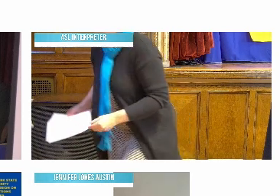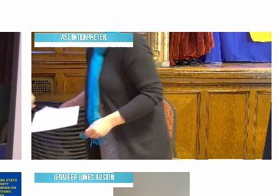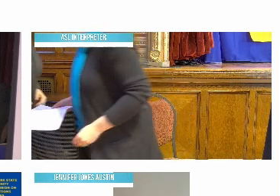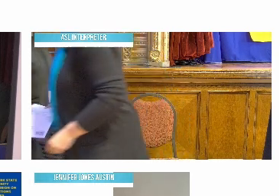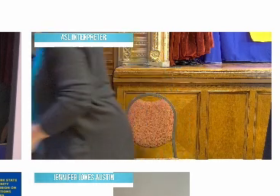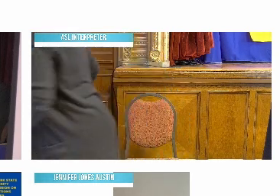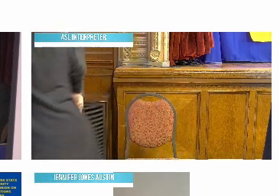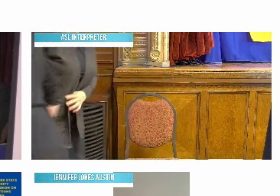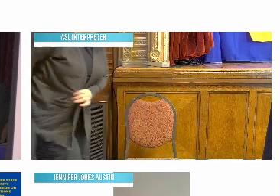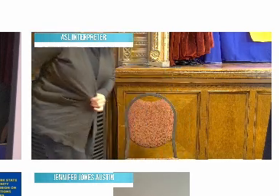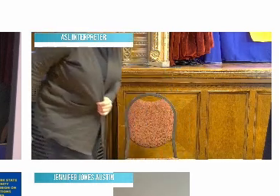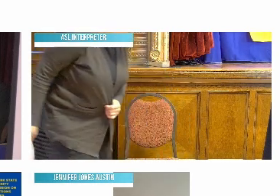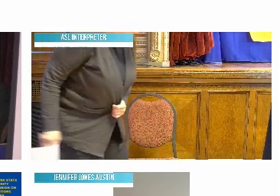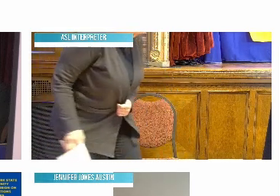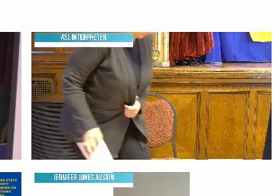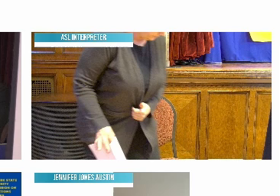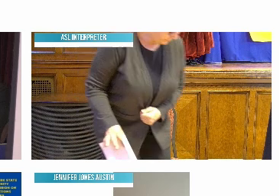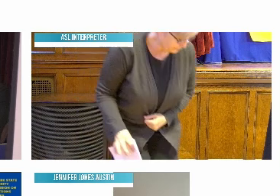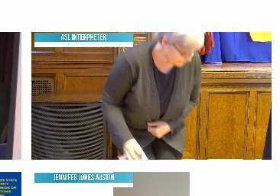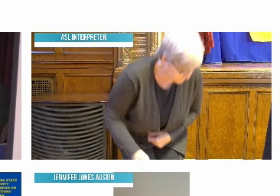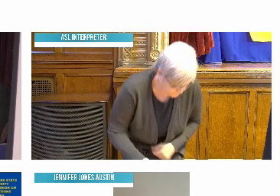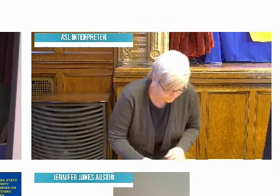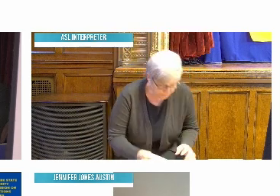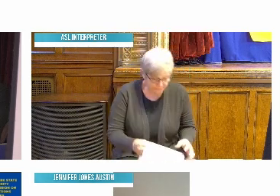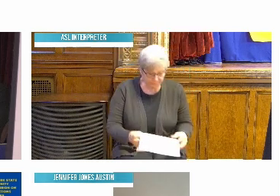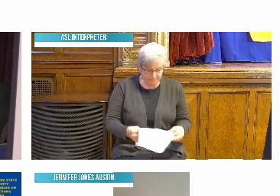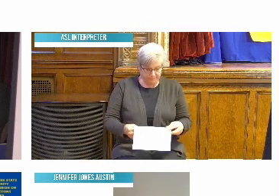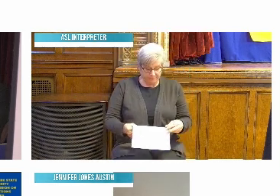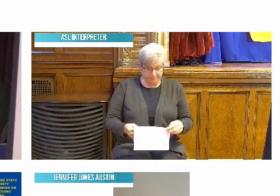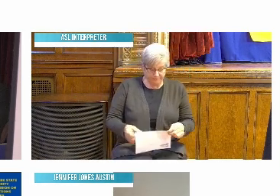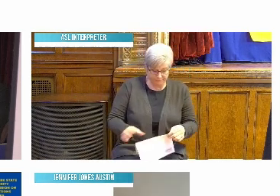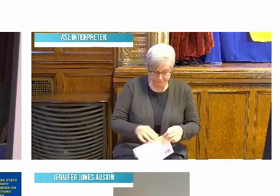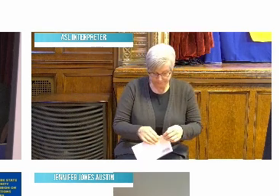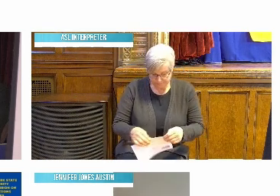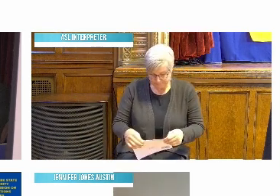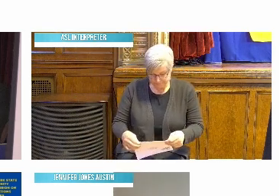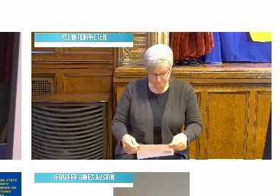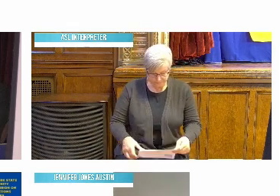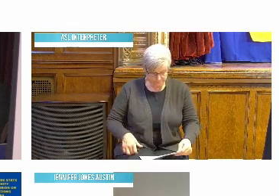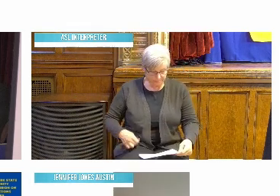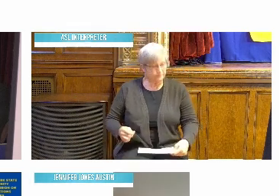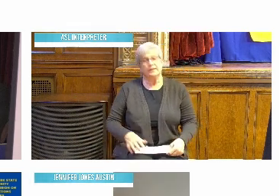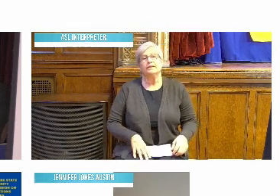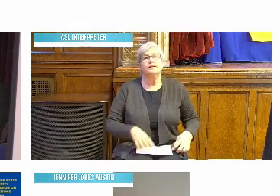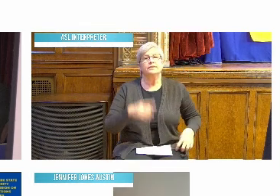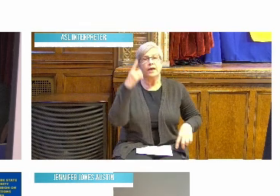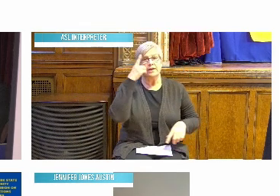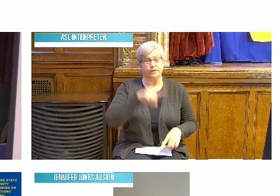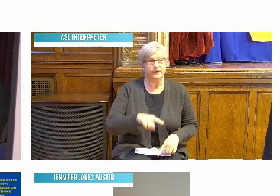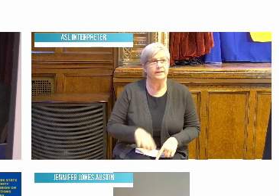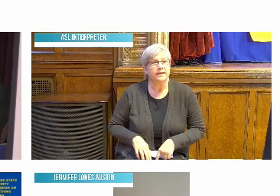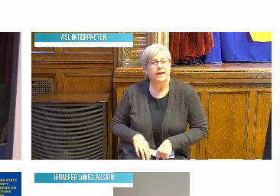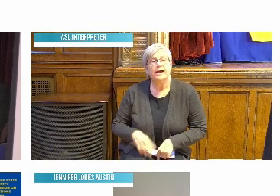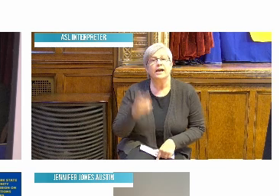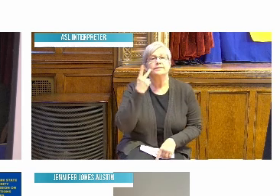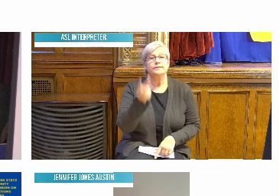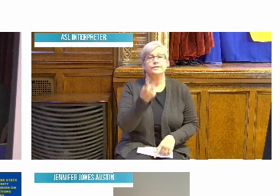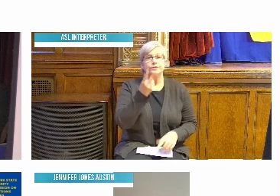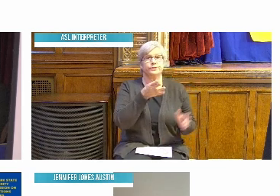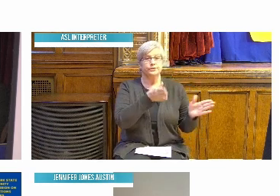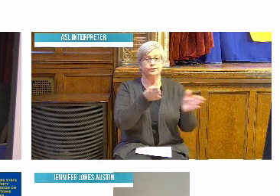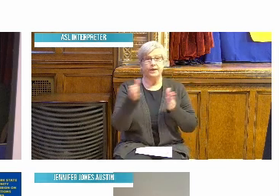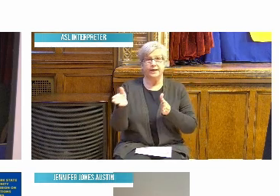I agree with Commissioner Jennifer Jones Austin. I see 2 tracks. I see subject